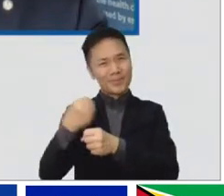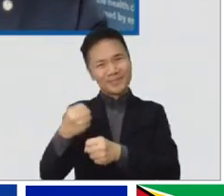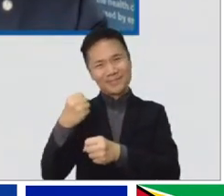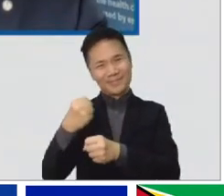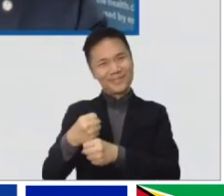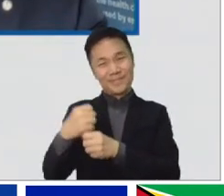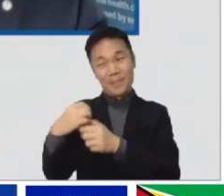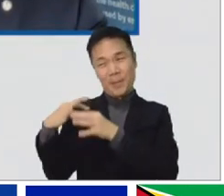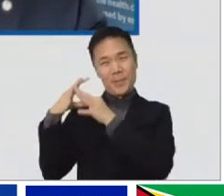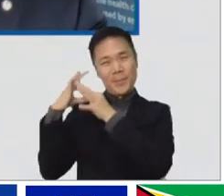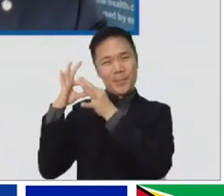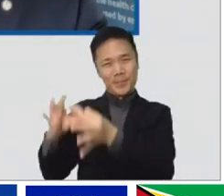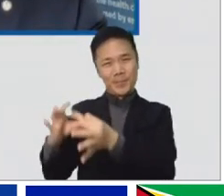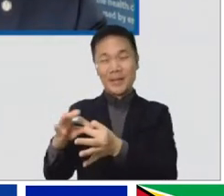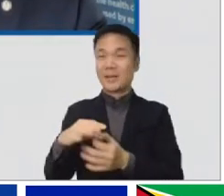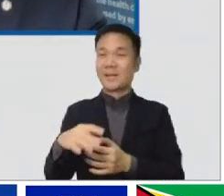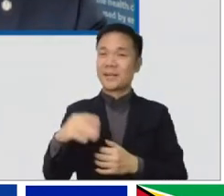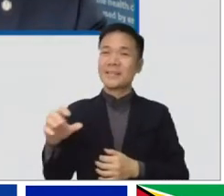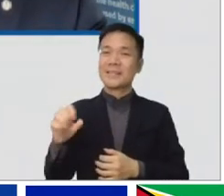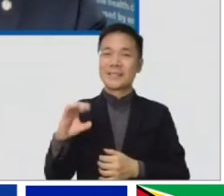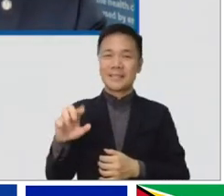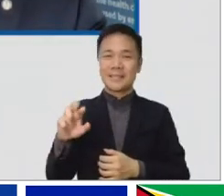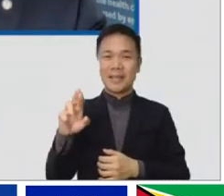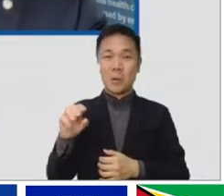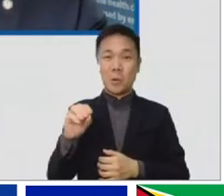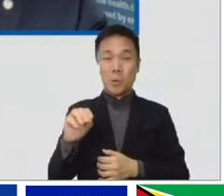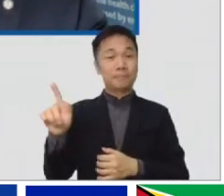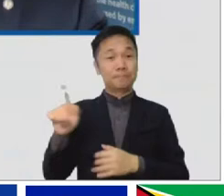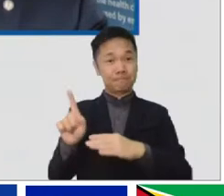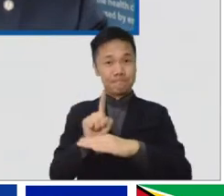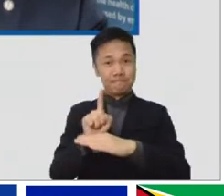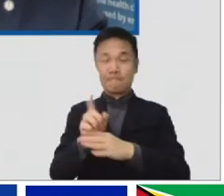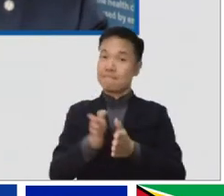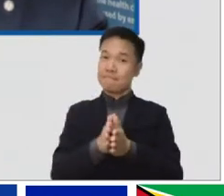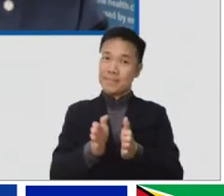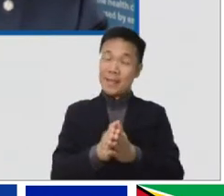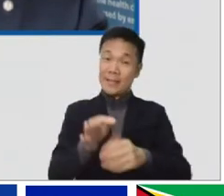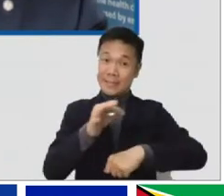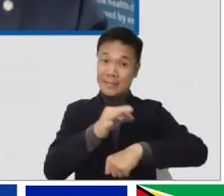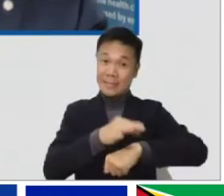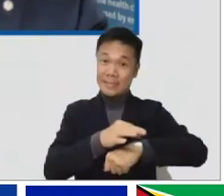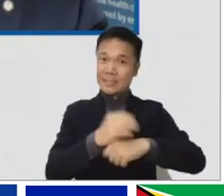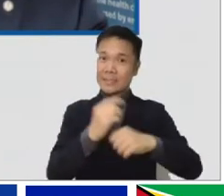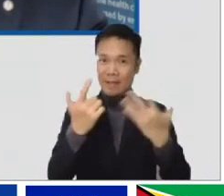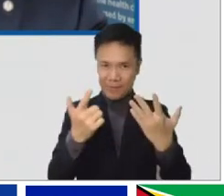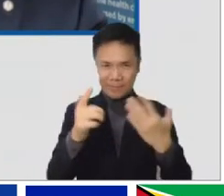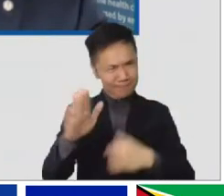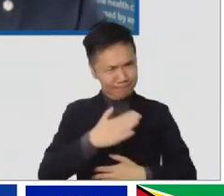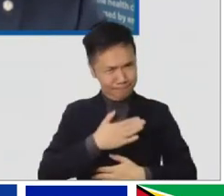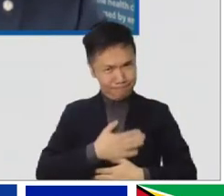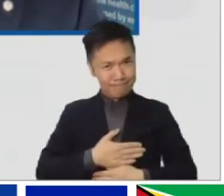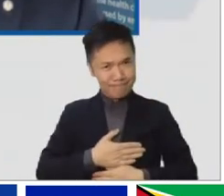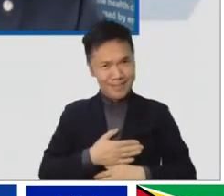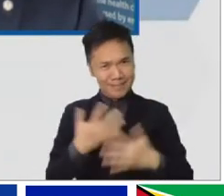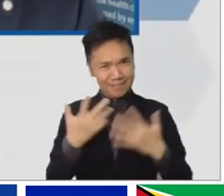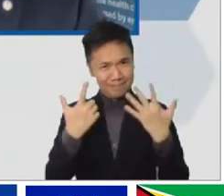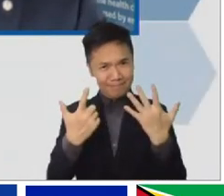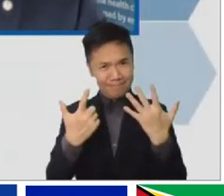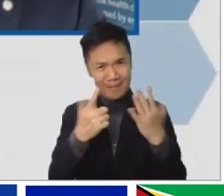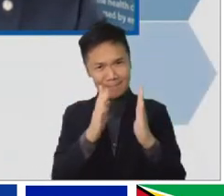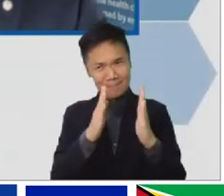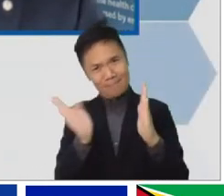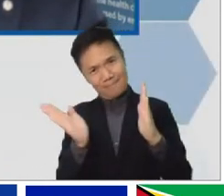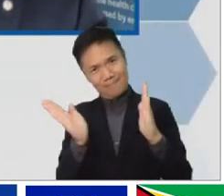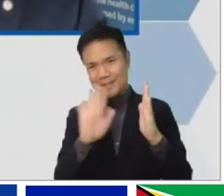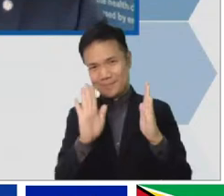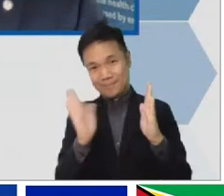Ciro, to give for 7 minutes, and I insist on the 7 minutes as being British, of each of you, such that we can